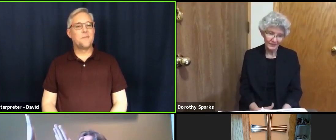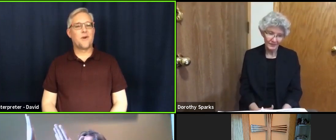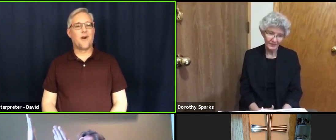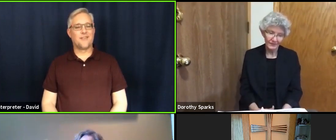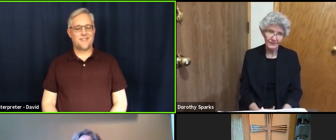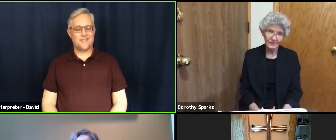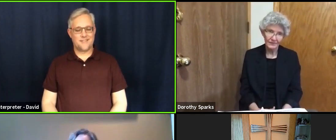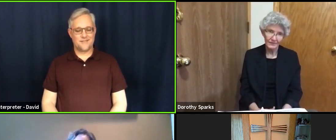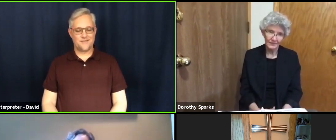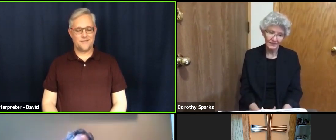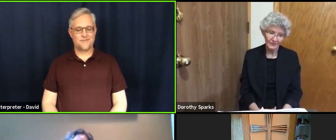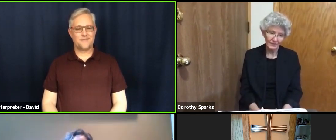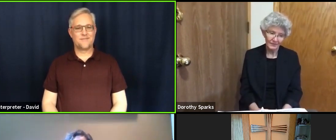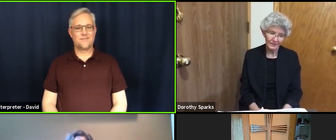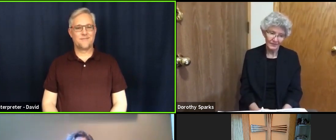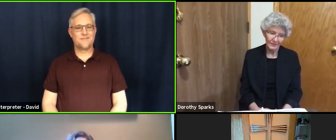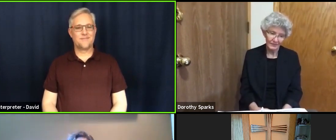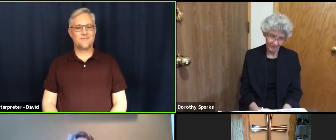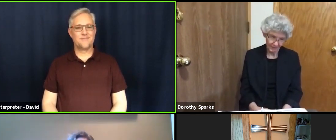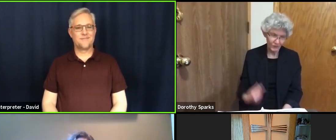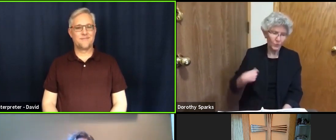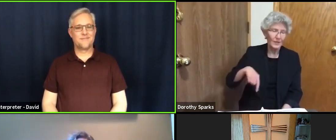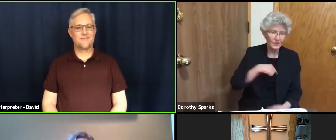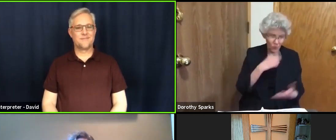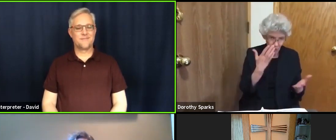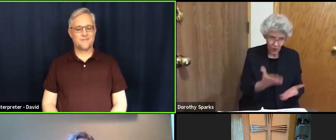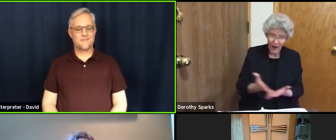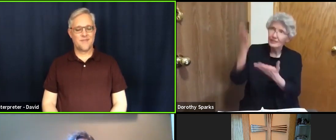Lift up your hearts.